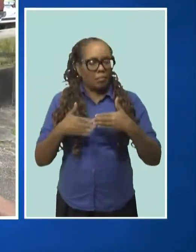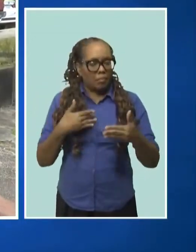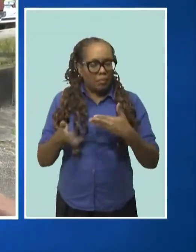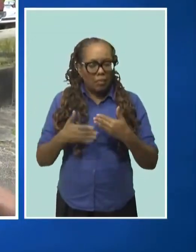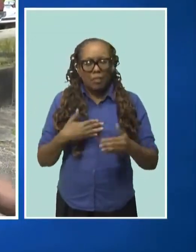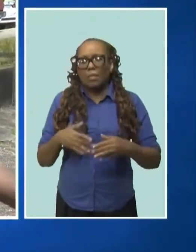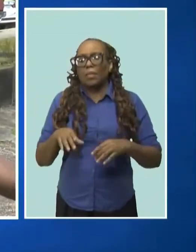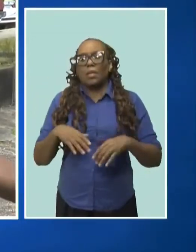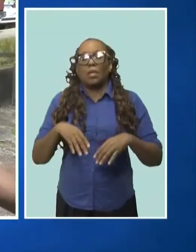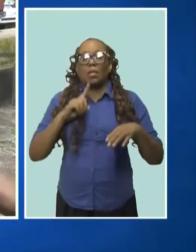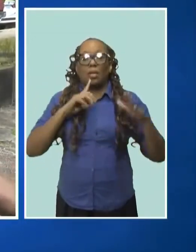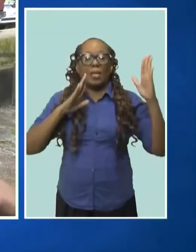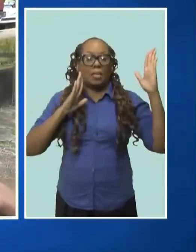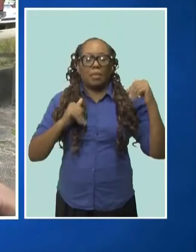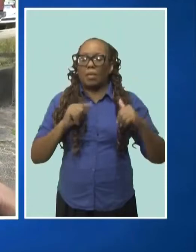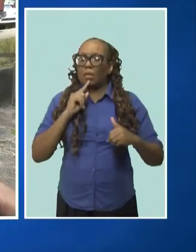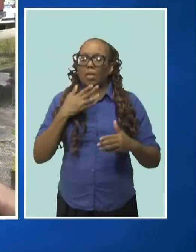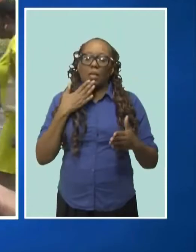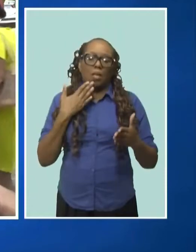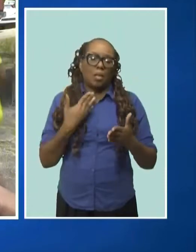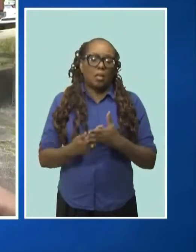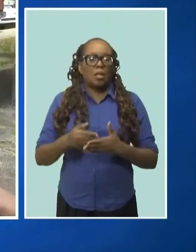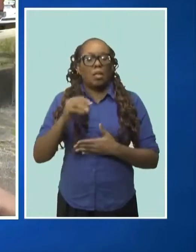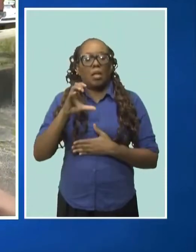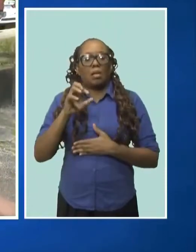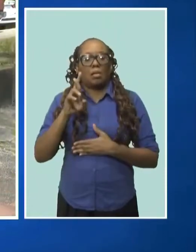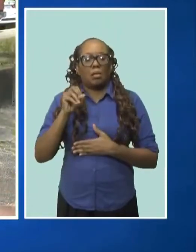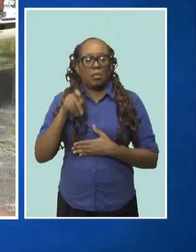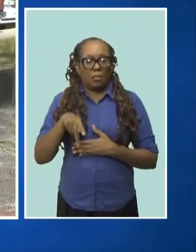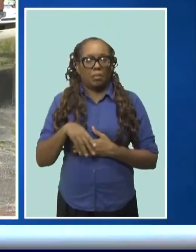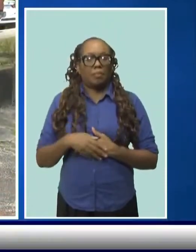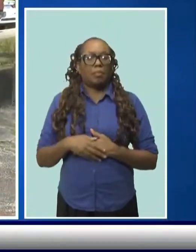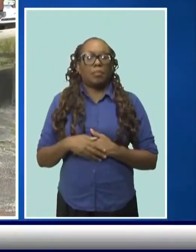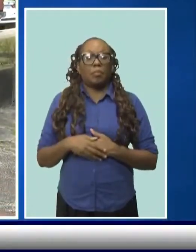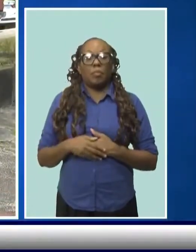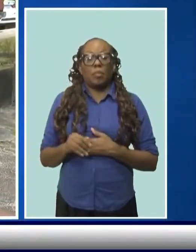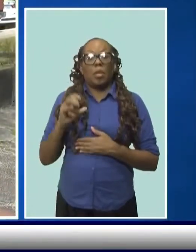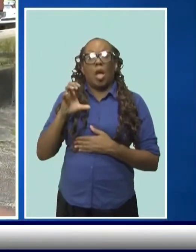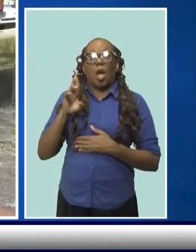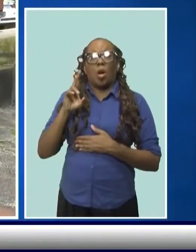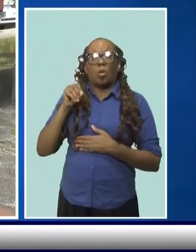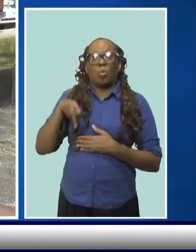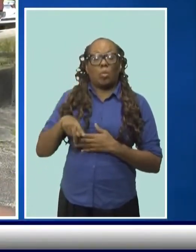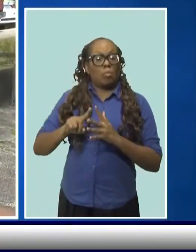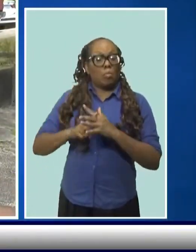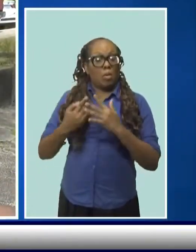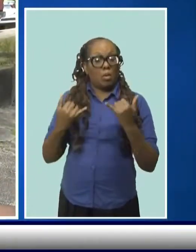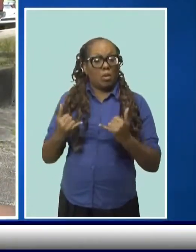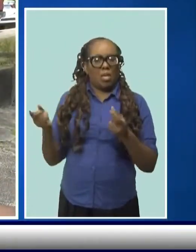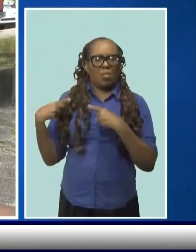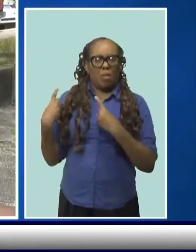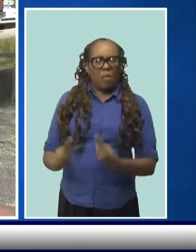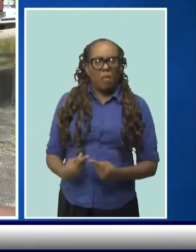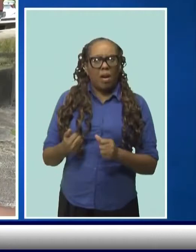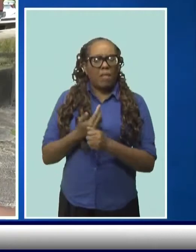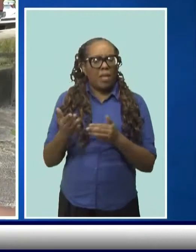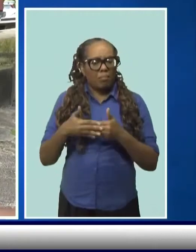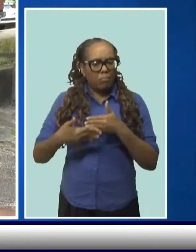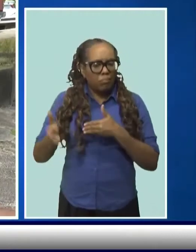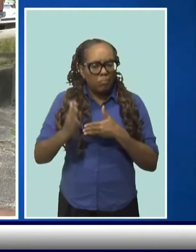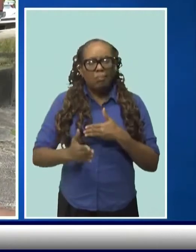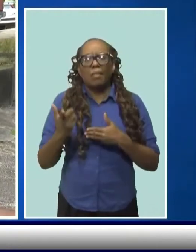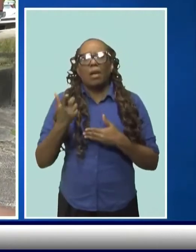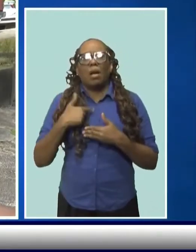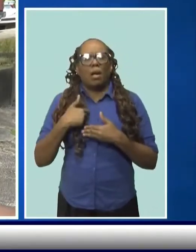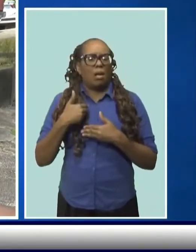is expecting a bumper crop. The crop did indeed start today. Everything is going well so far. I expect to have a